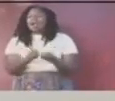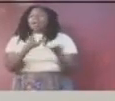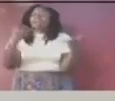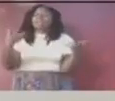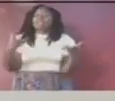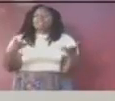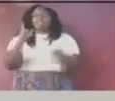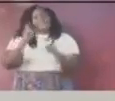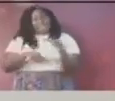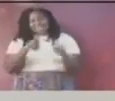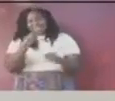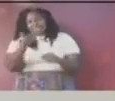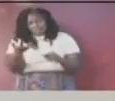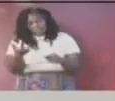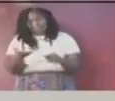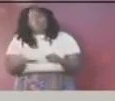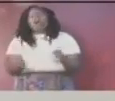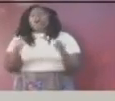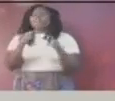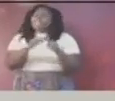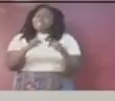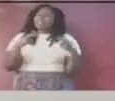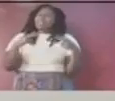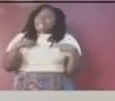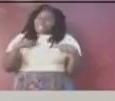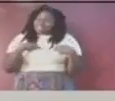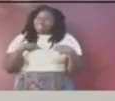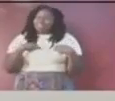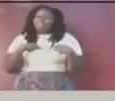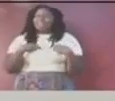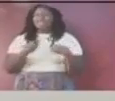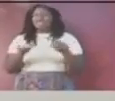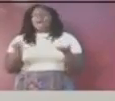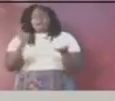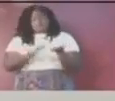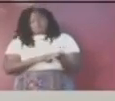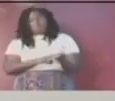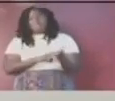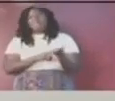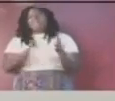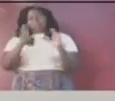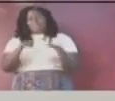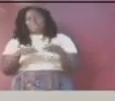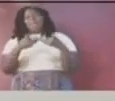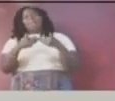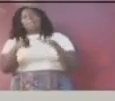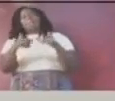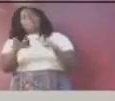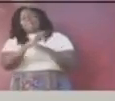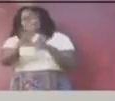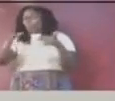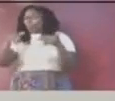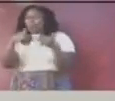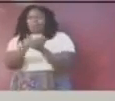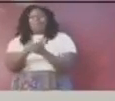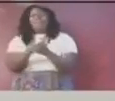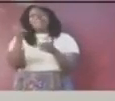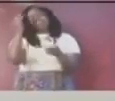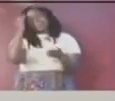a commercial agreement, and then pricing quantities will be made public. So we have